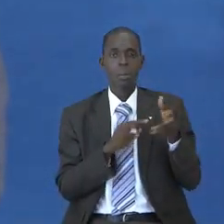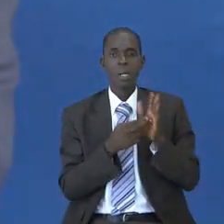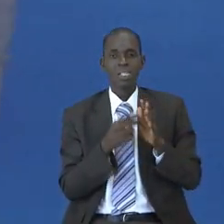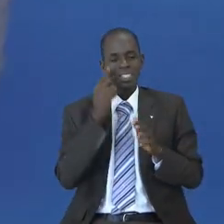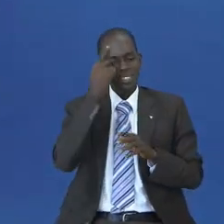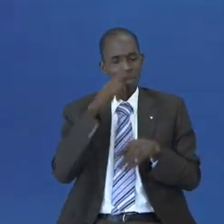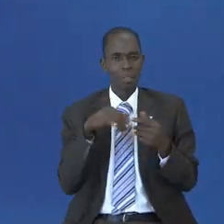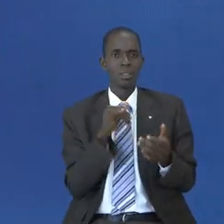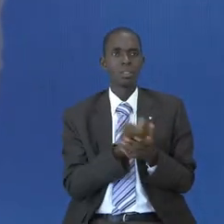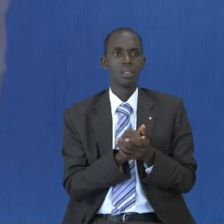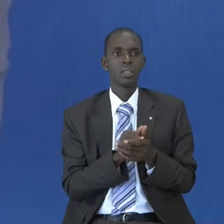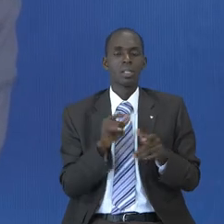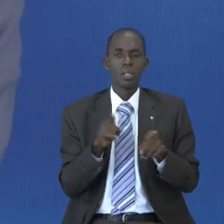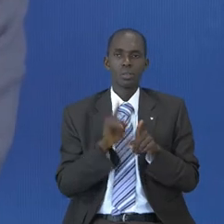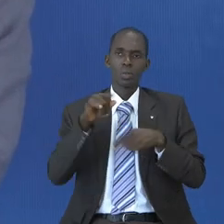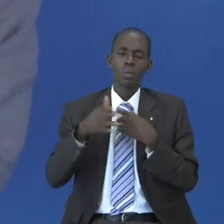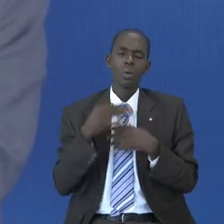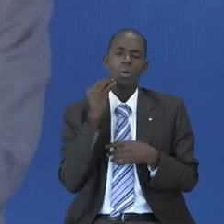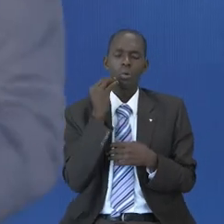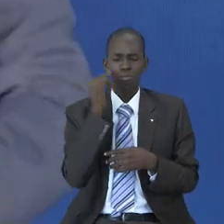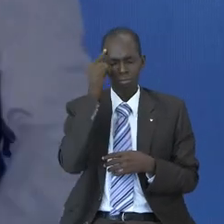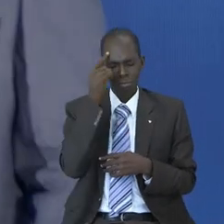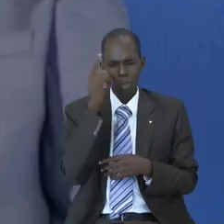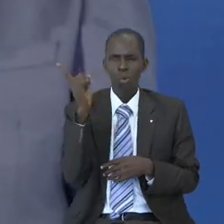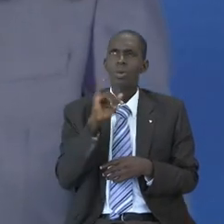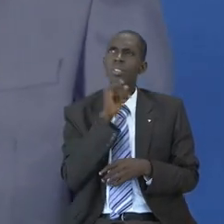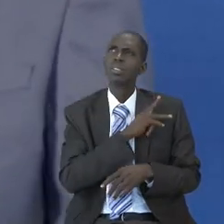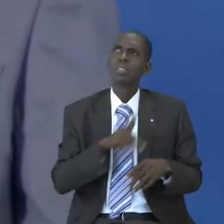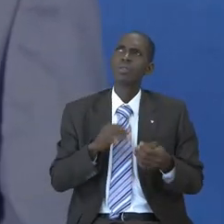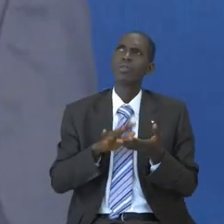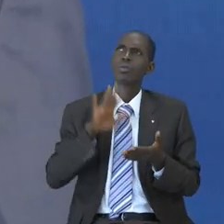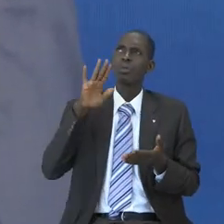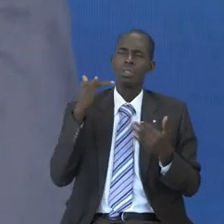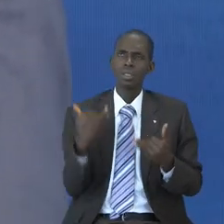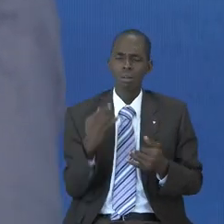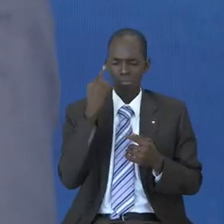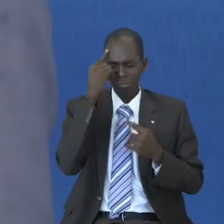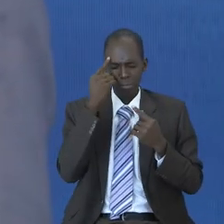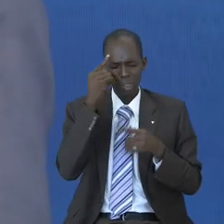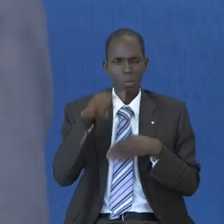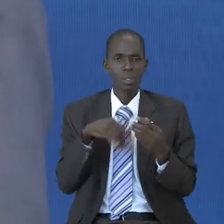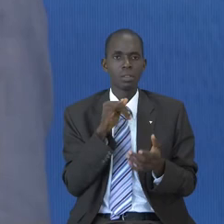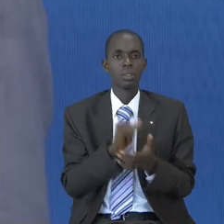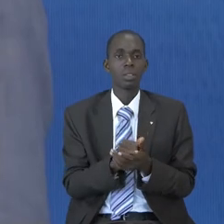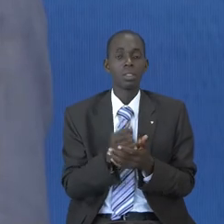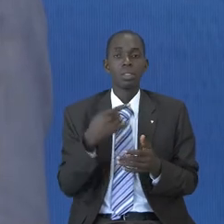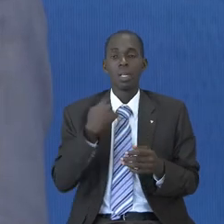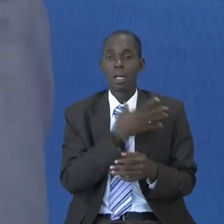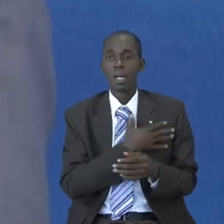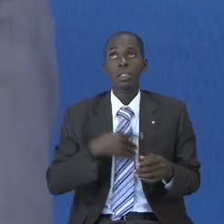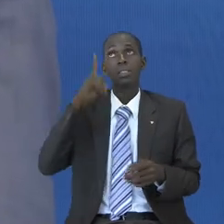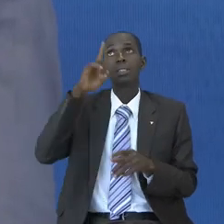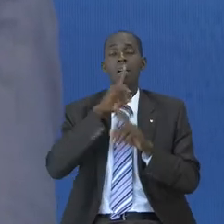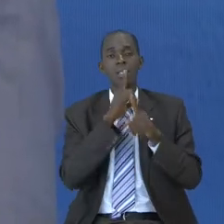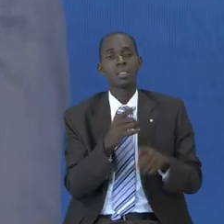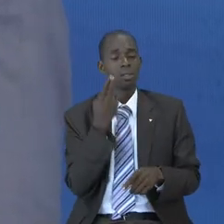going back home. Think about that. Where is the King of glory now? He says, behold, I stand at the door